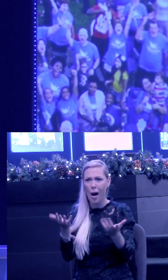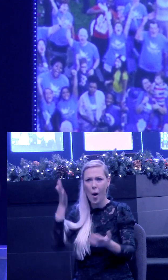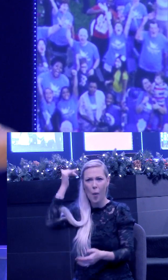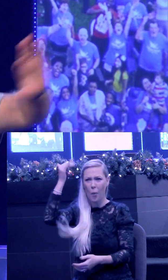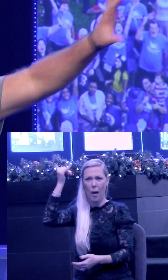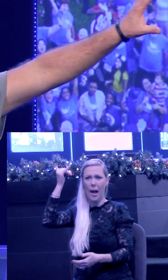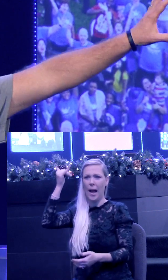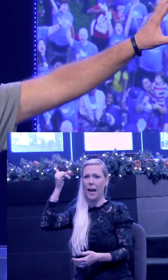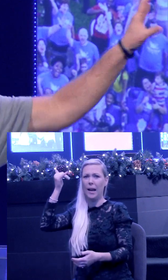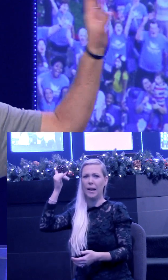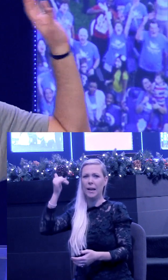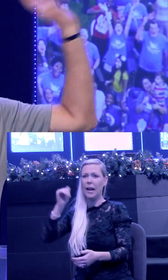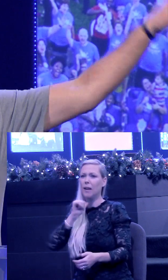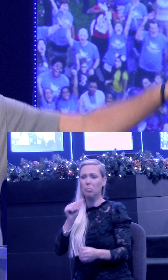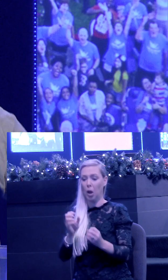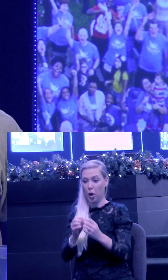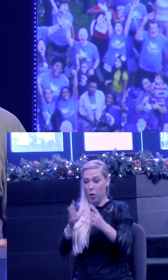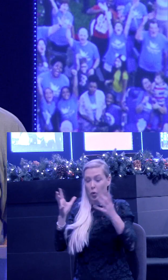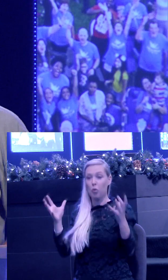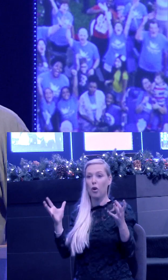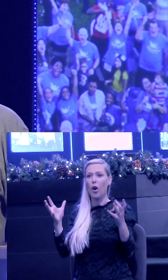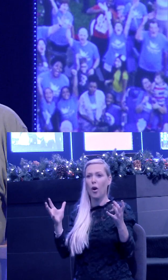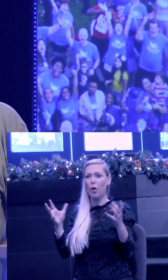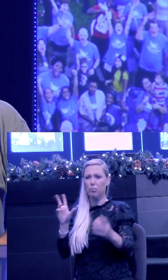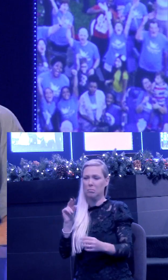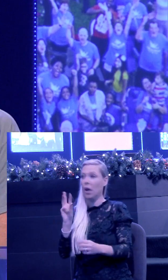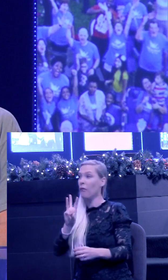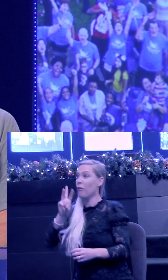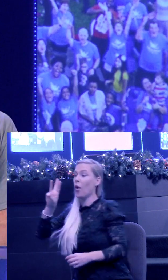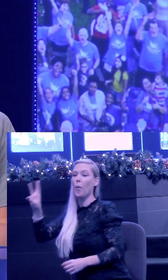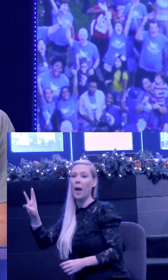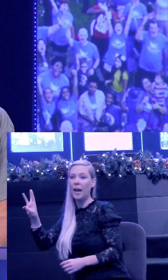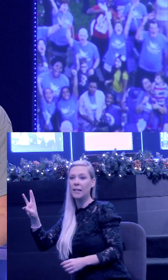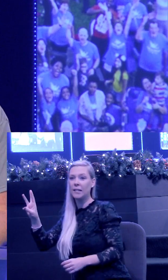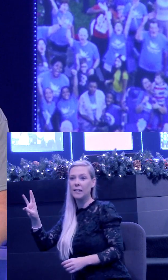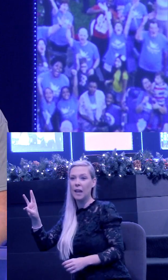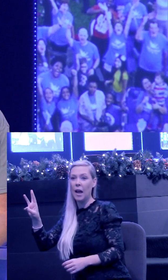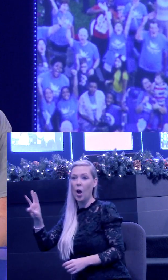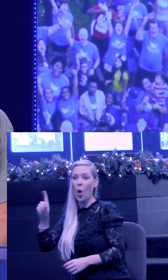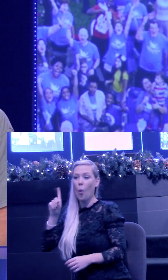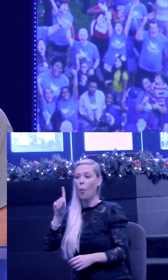grow that far west. I mean, there's no way that's going to ever happen. And they paid